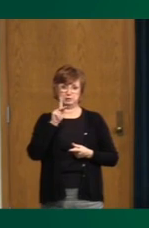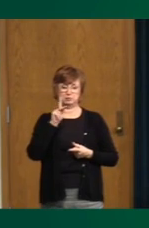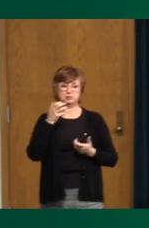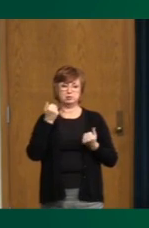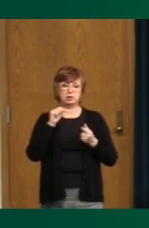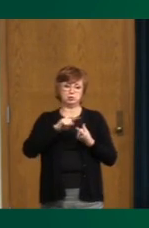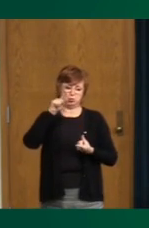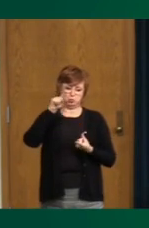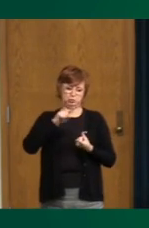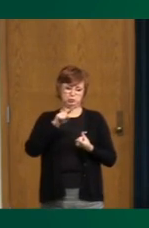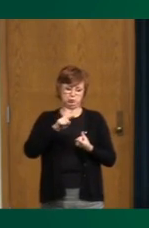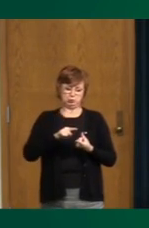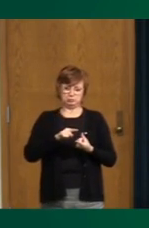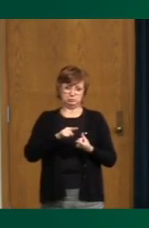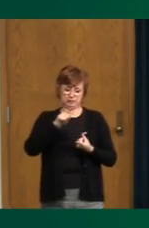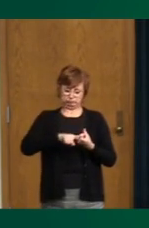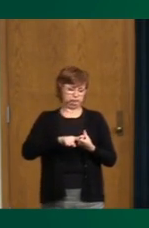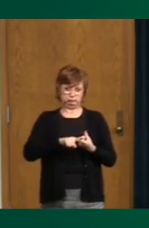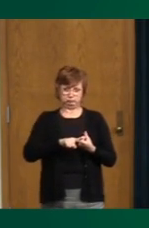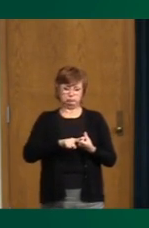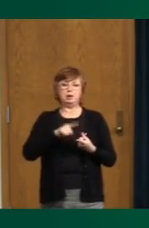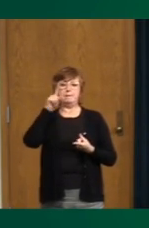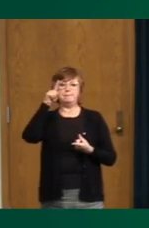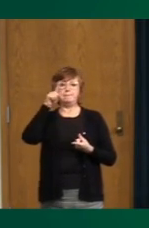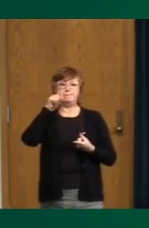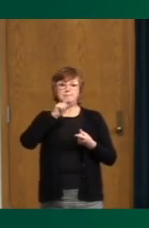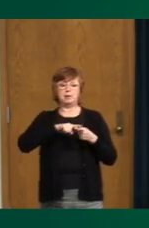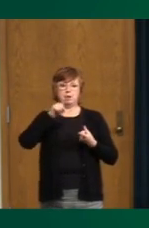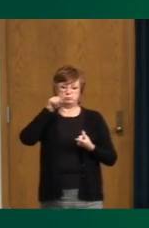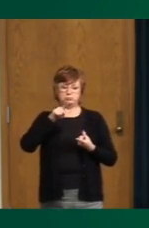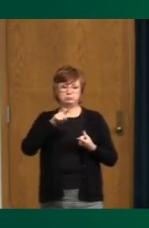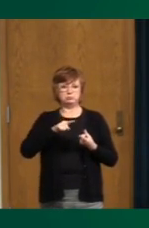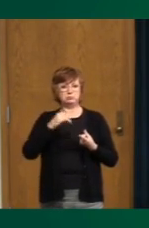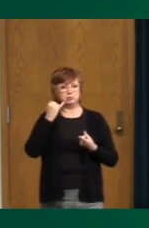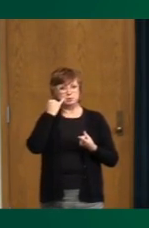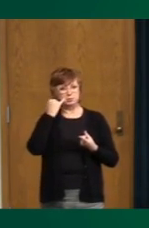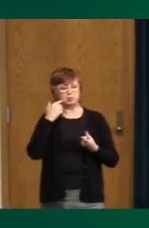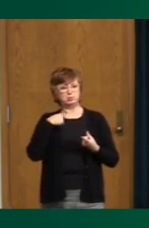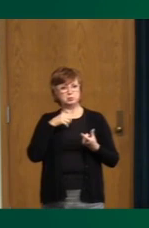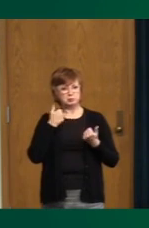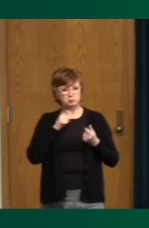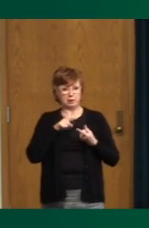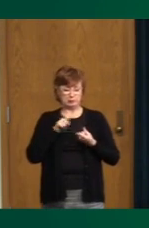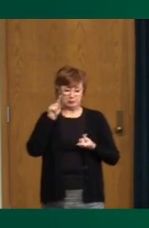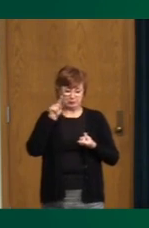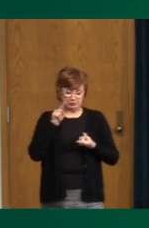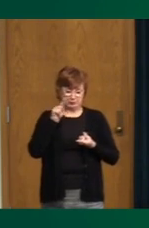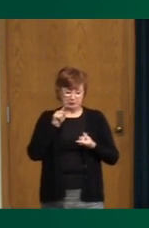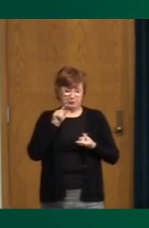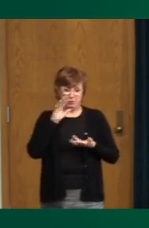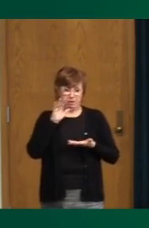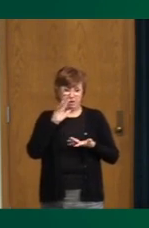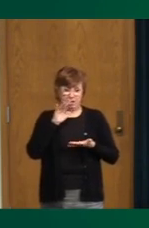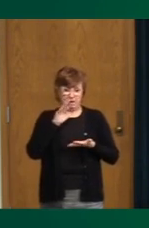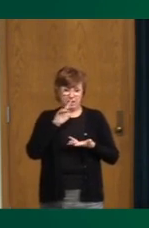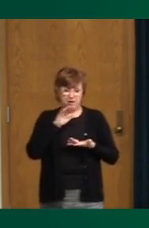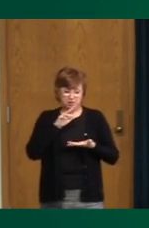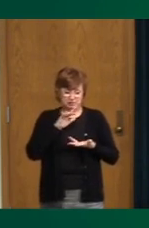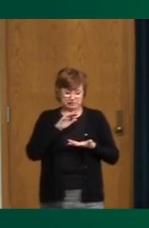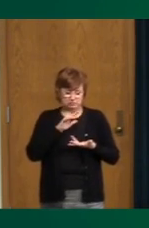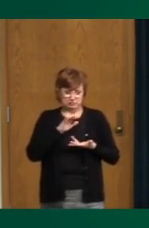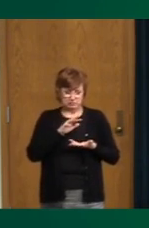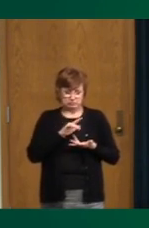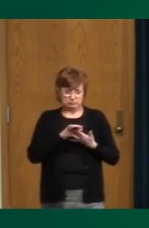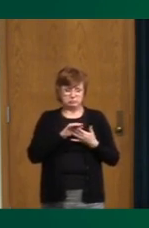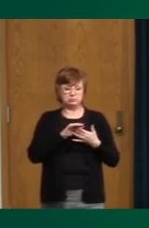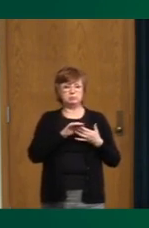And the goal is that if each of these sectors is contributing 10, 15 cases a day, if we can get down to these sectors contributing 2 or 3